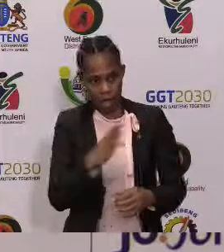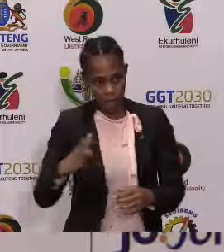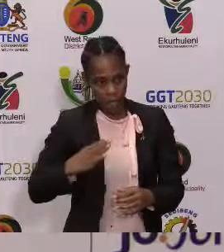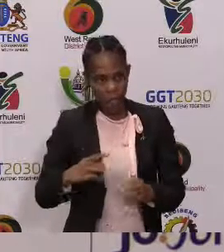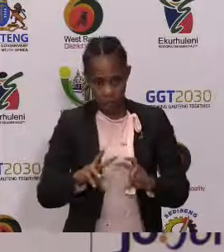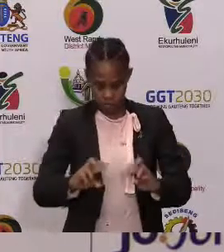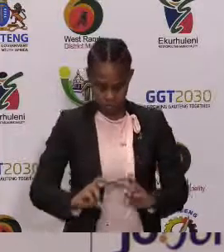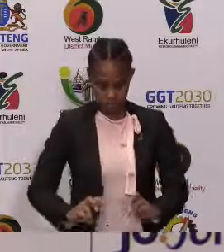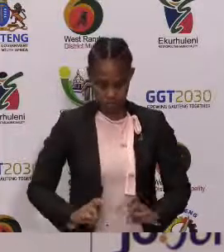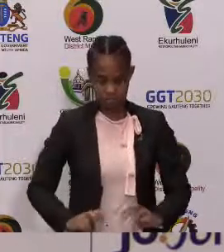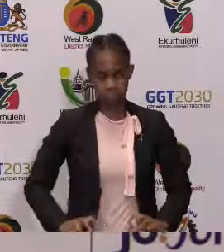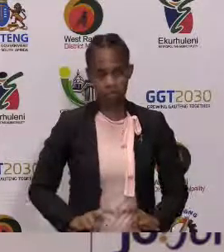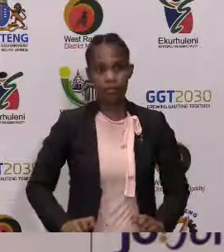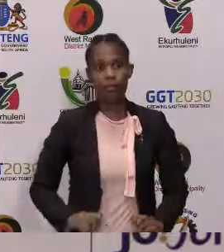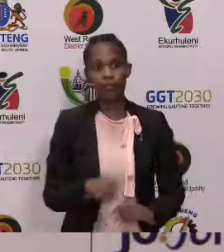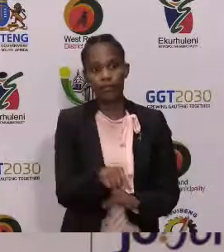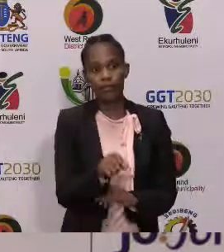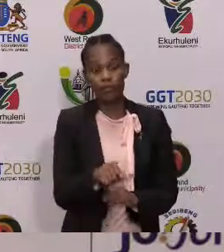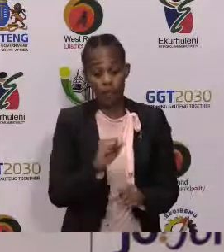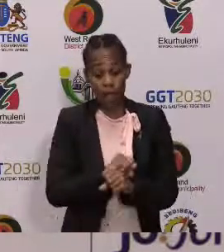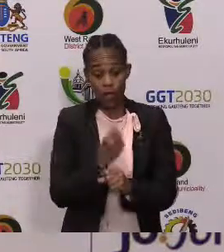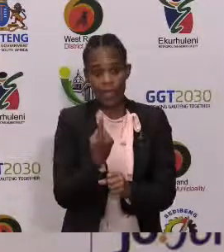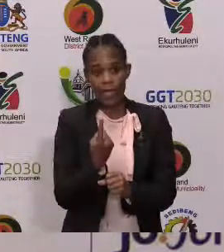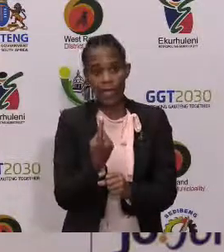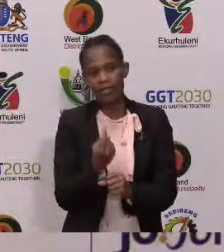was reported for Gauteng was